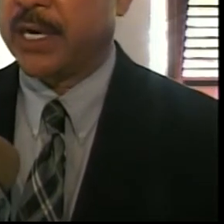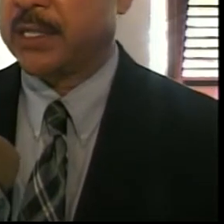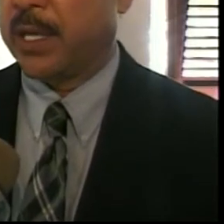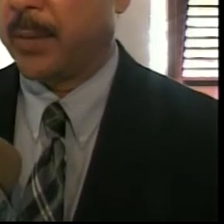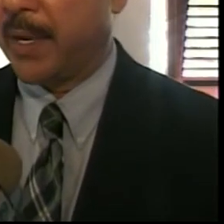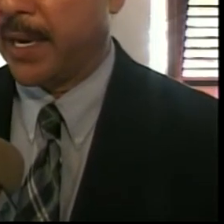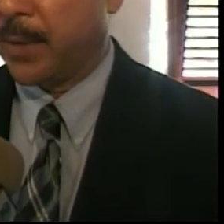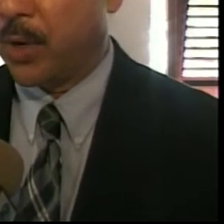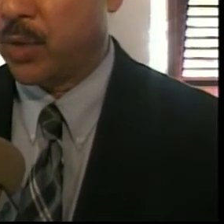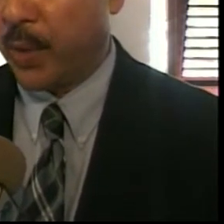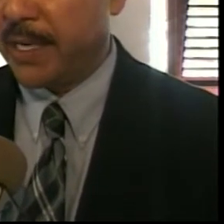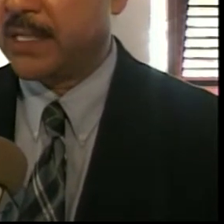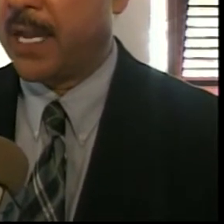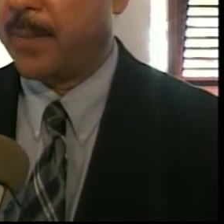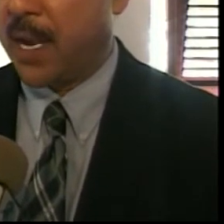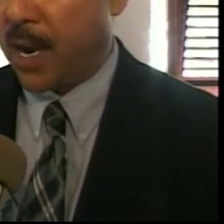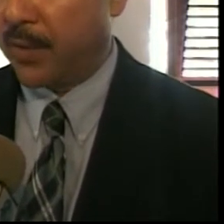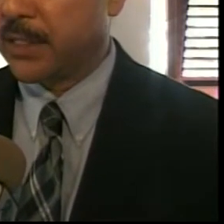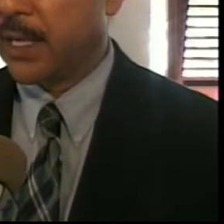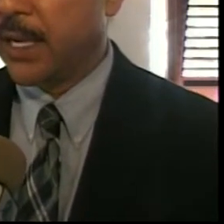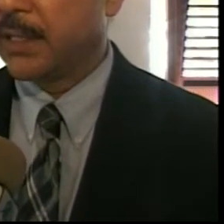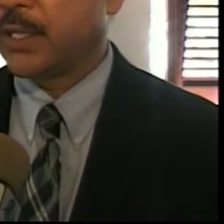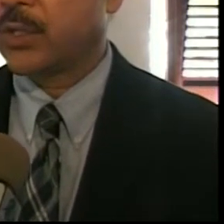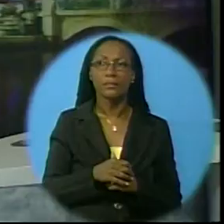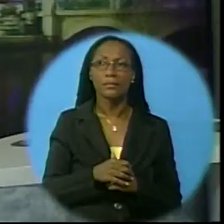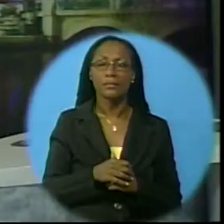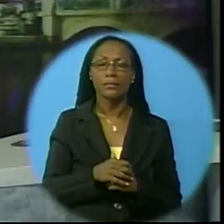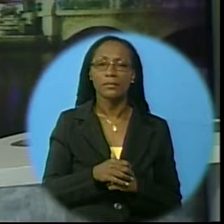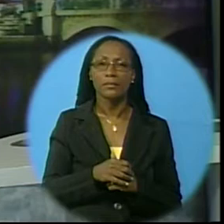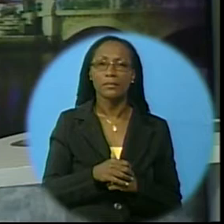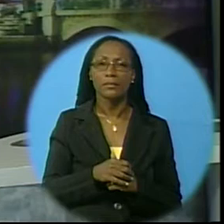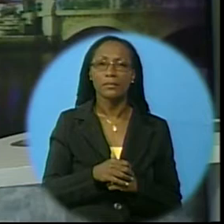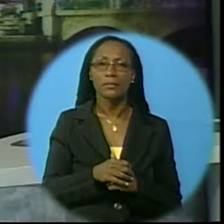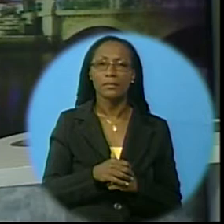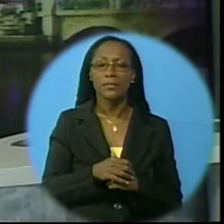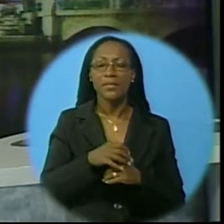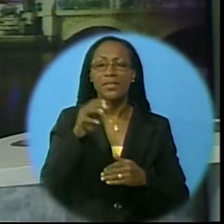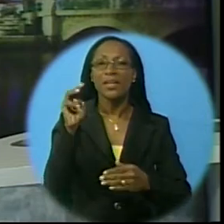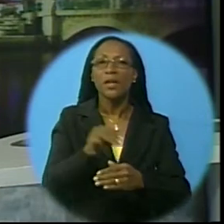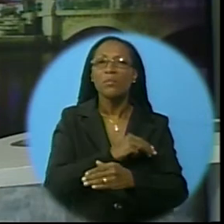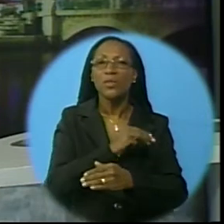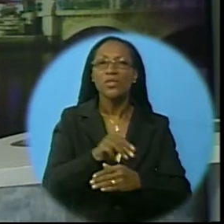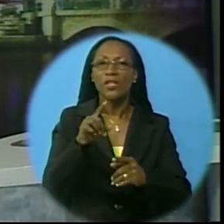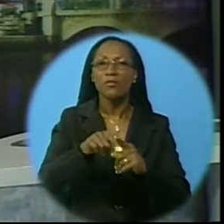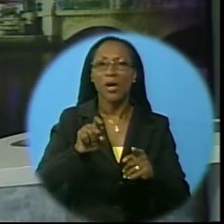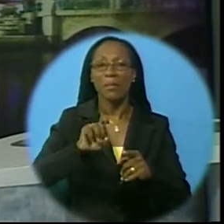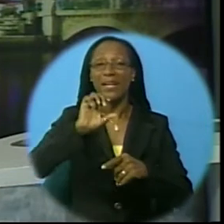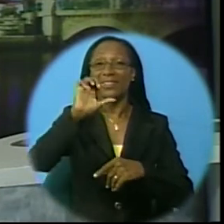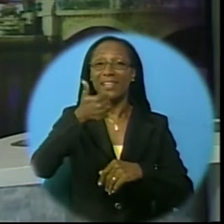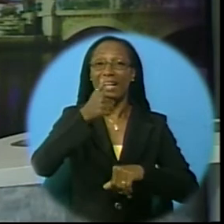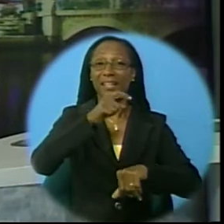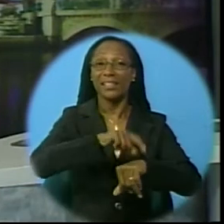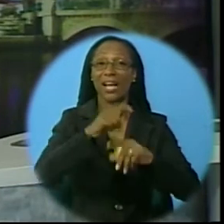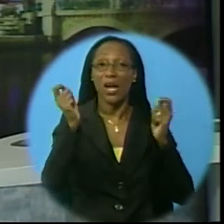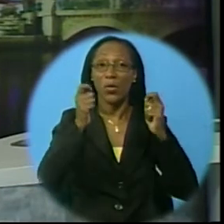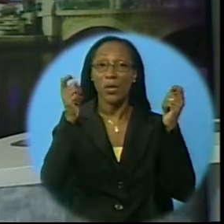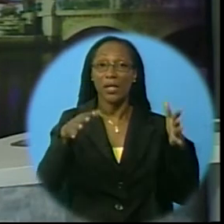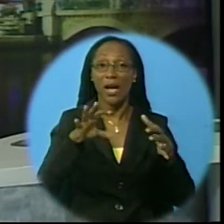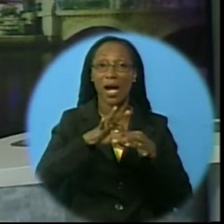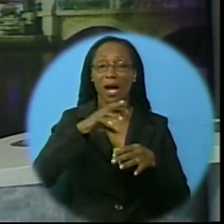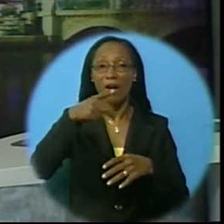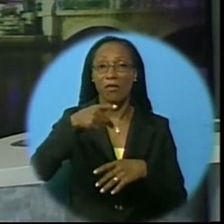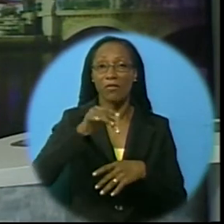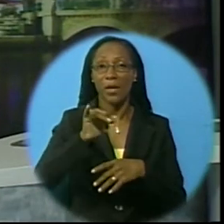United States, they will be getting about 20 CME hours. Well, music from 10-time winner of the Pick of the Crop competition,